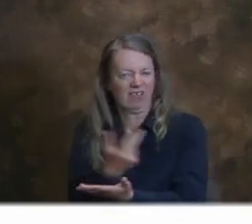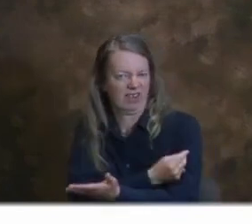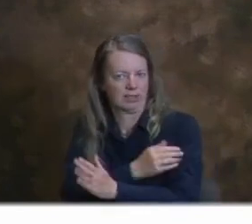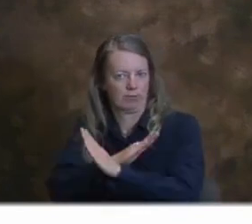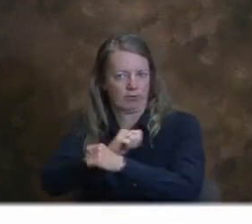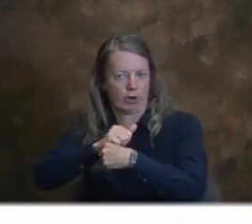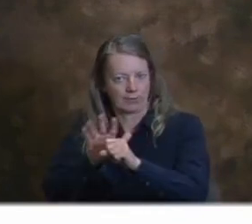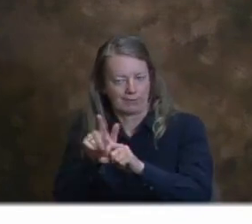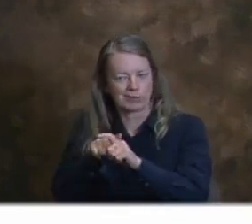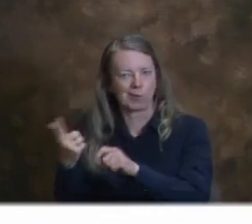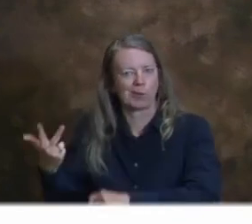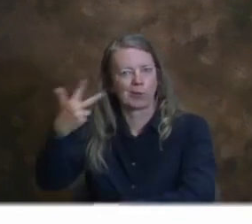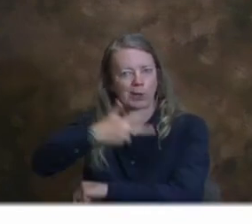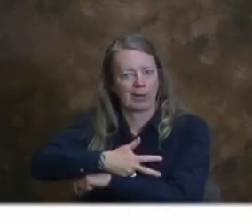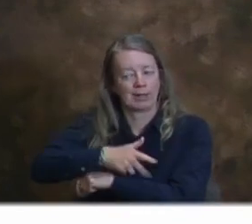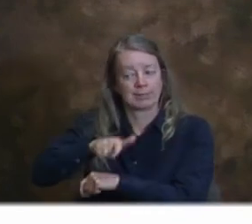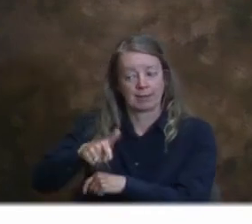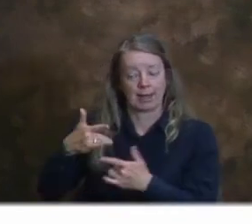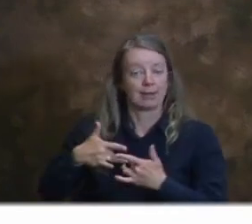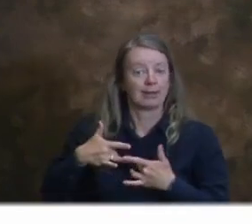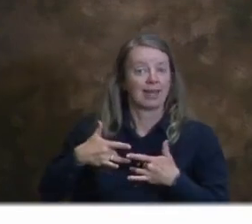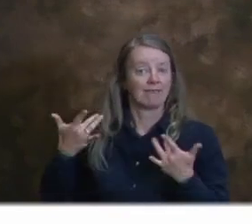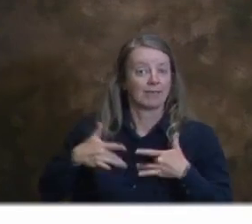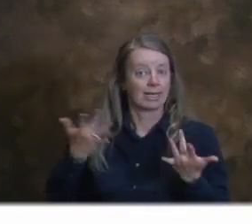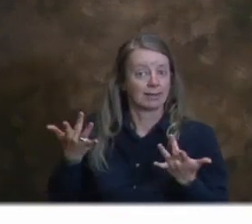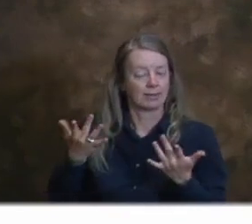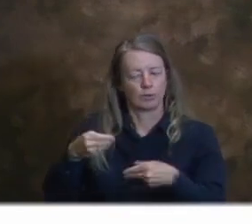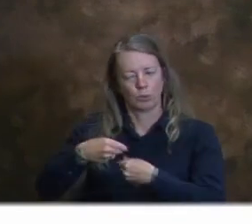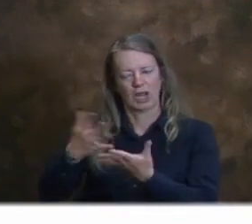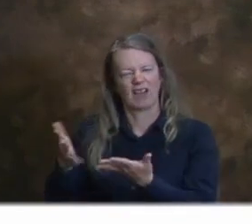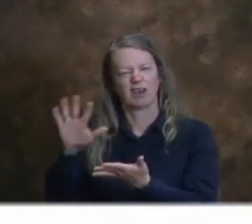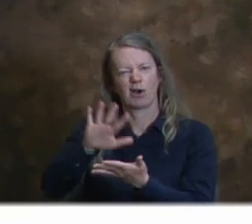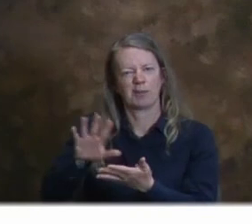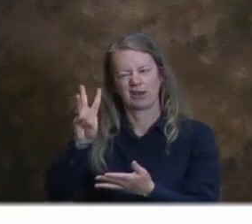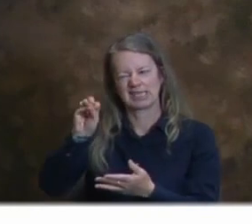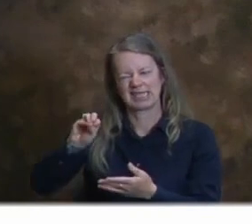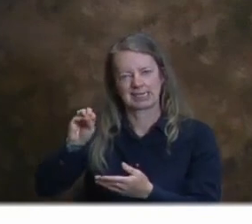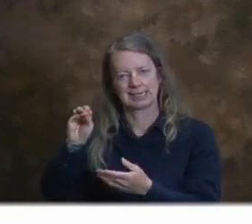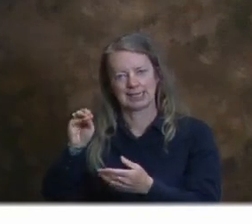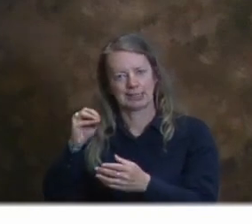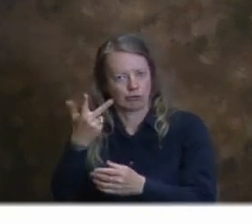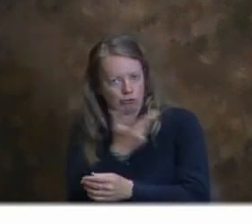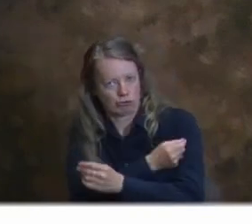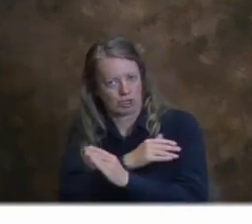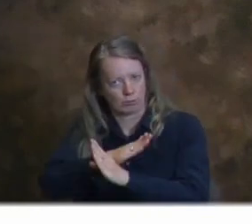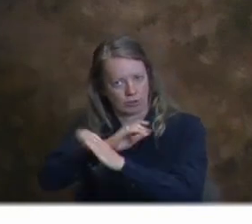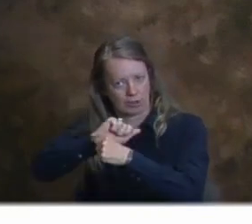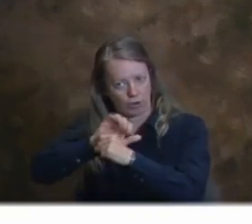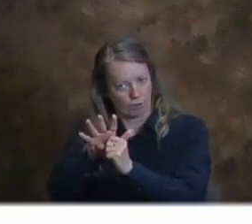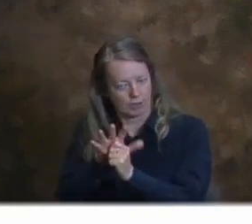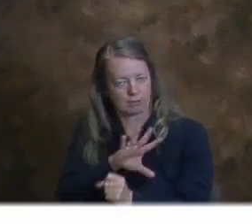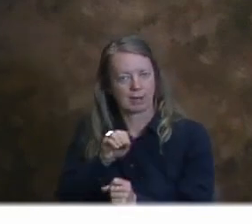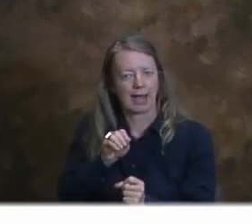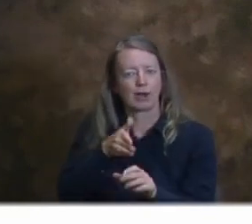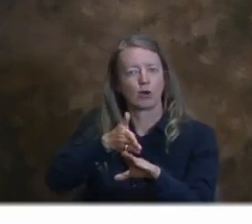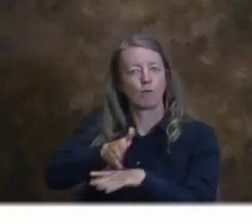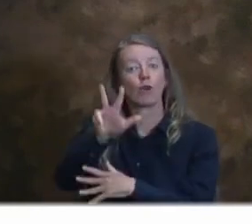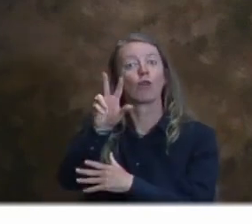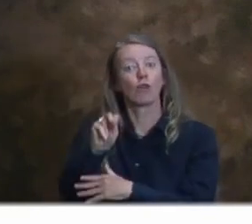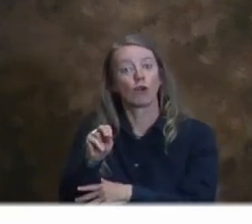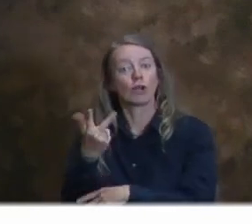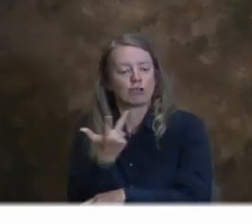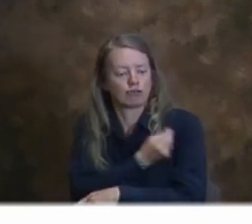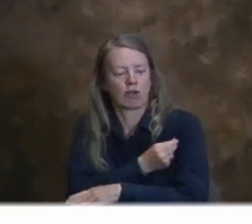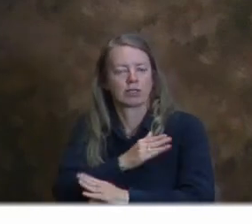This event resulted in almost 60 COVID-19 vaccinations being administered and over 30 flu